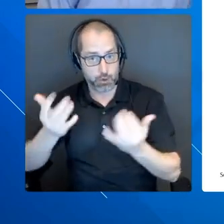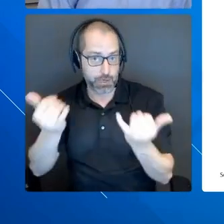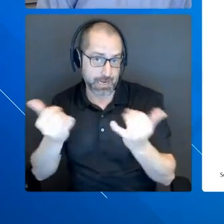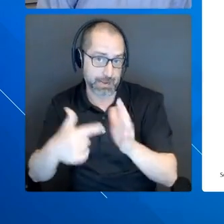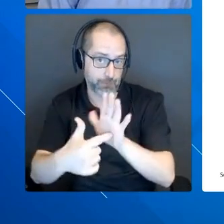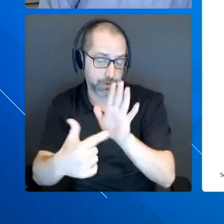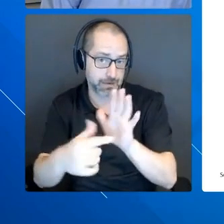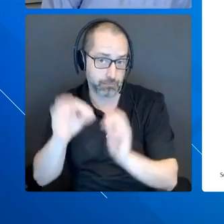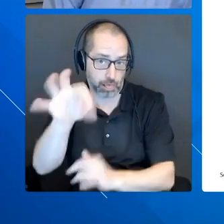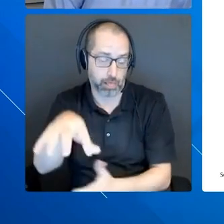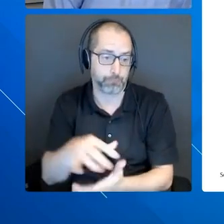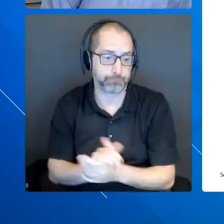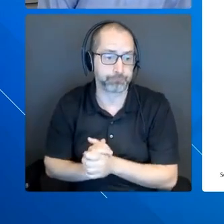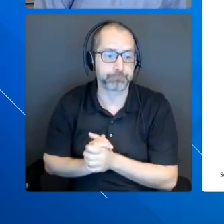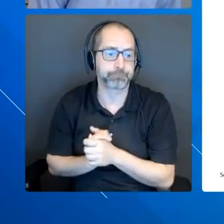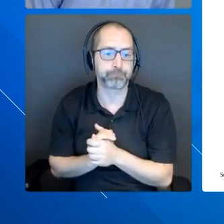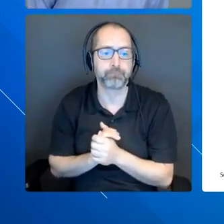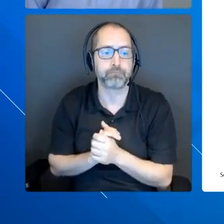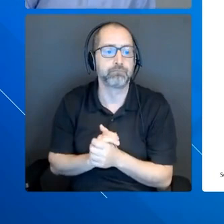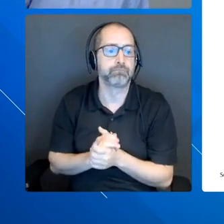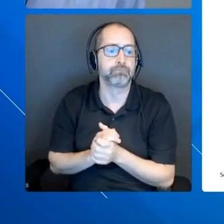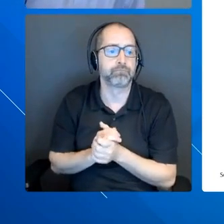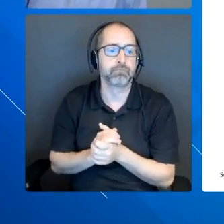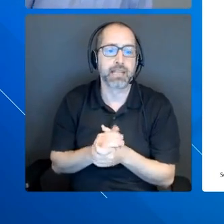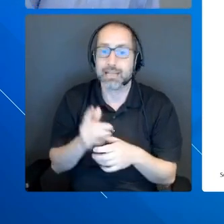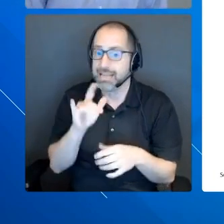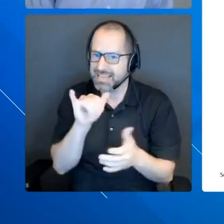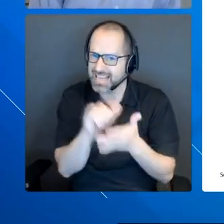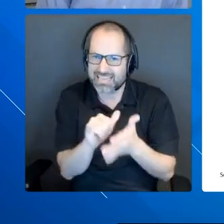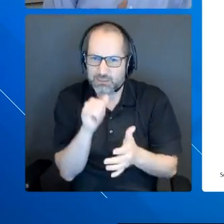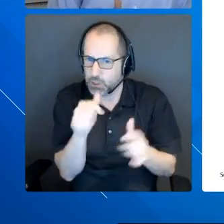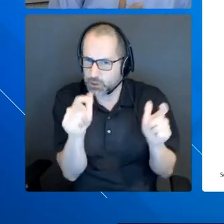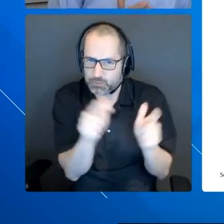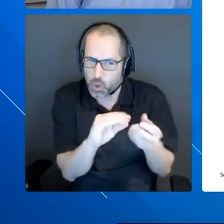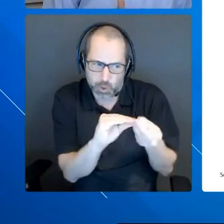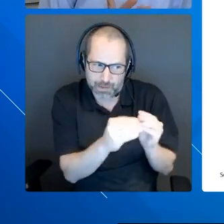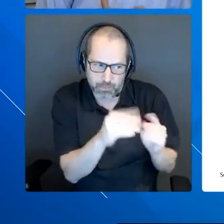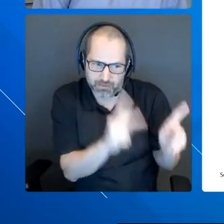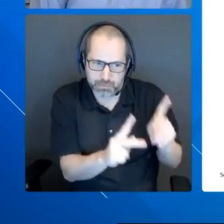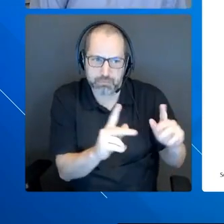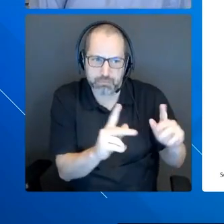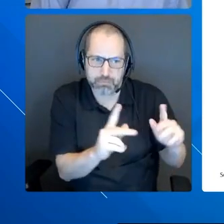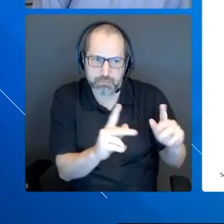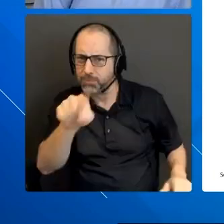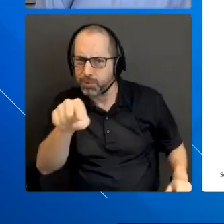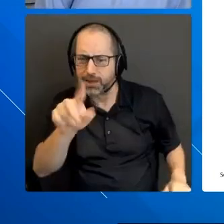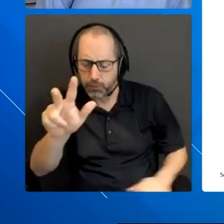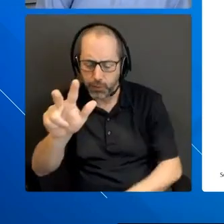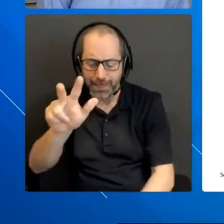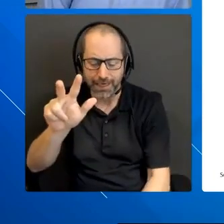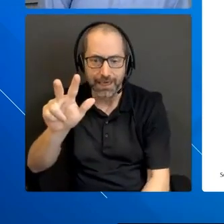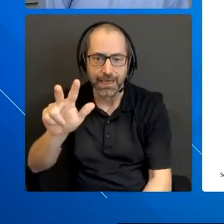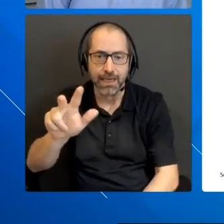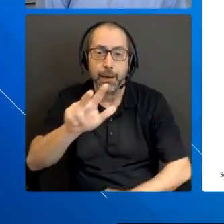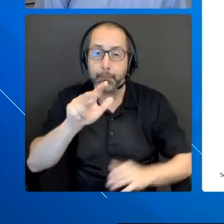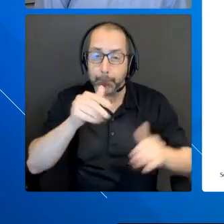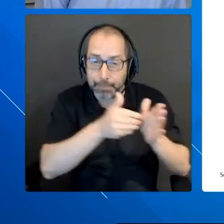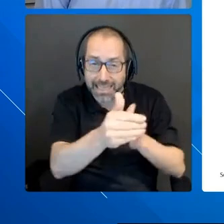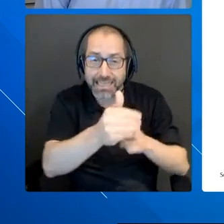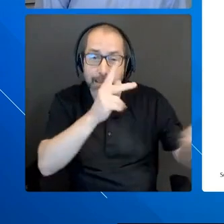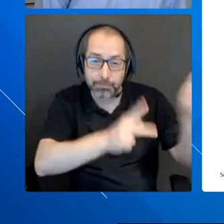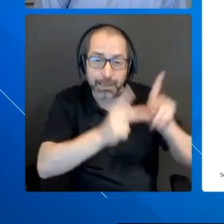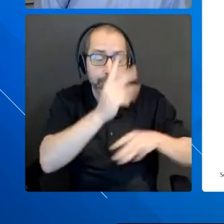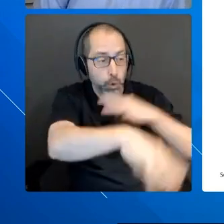here. This isn't a small number. We're talking 1.3 billion people globally, or about 16% of the